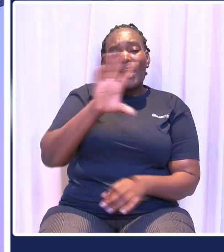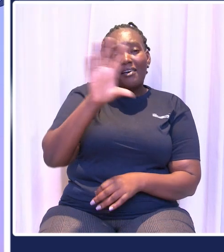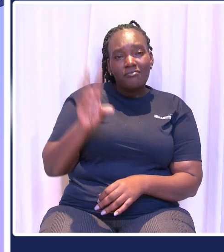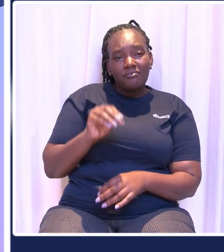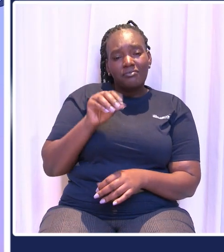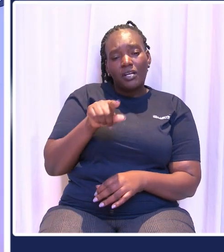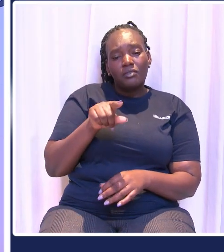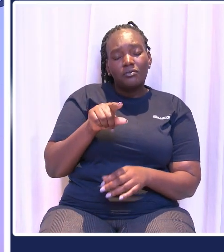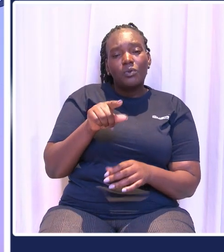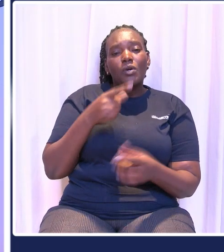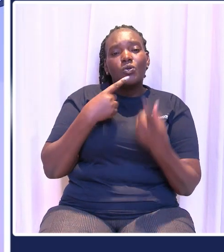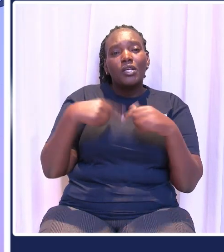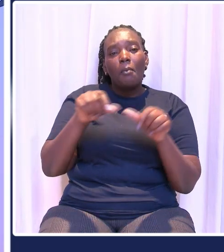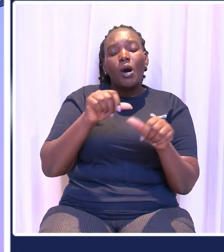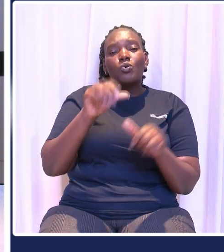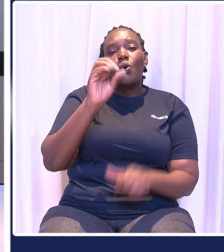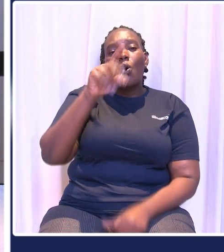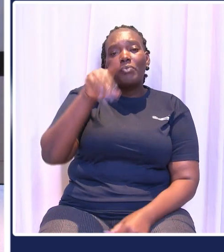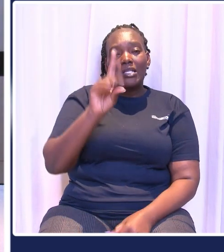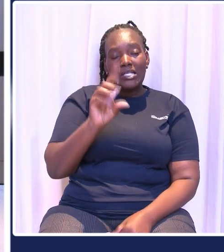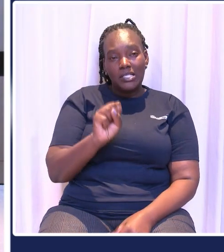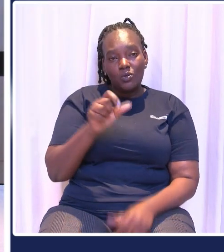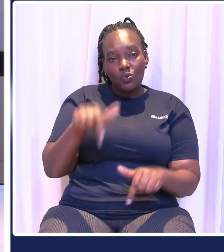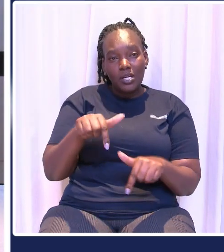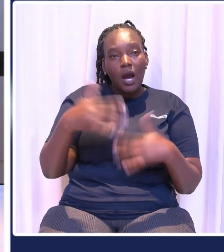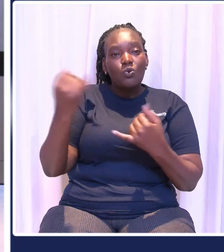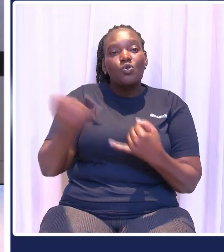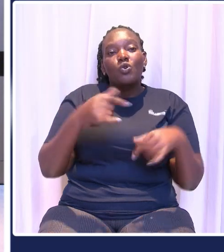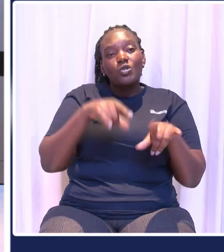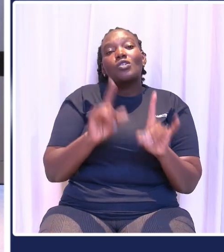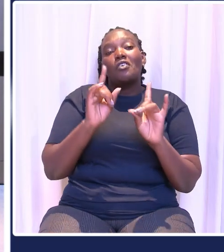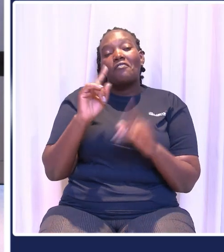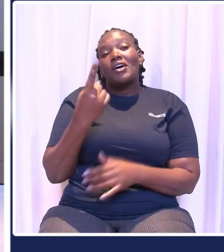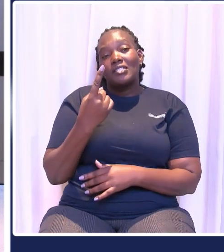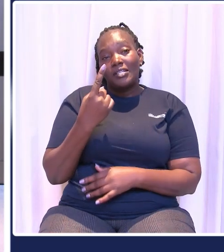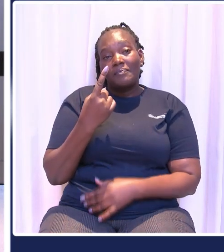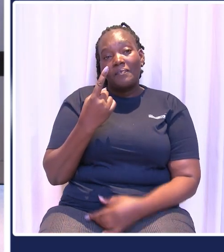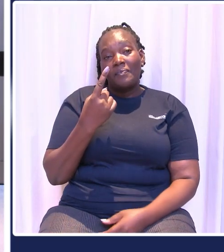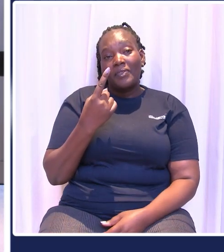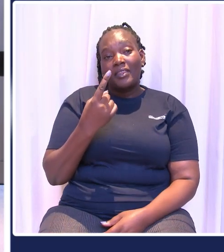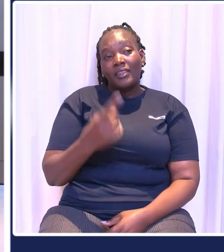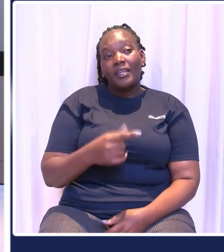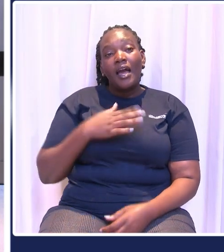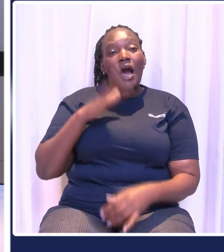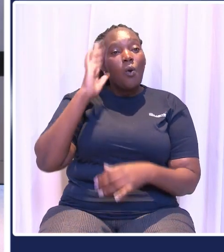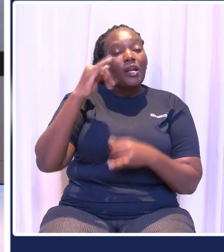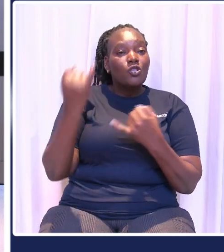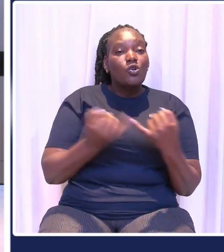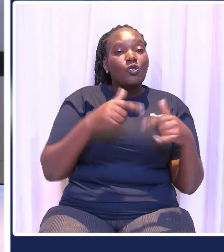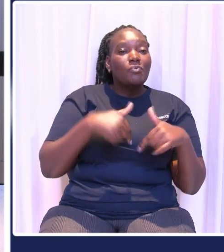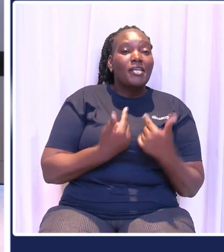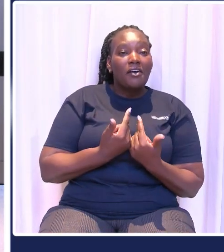here to talk about OPDs today. So how are you today? I'll have you introduce yourself first. Oh, yeah. Let me introduce myself and